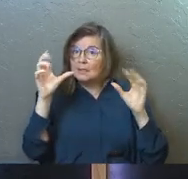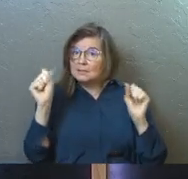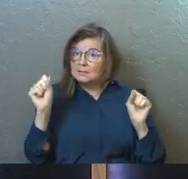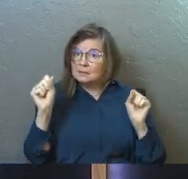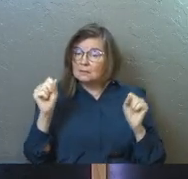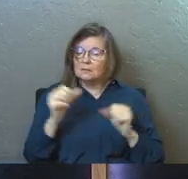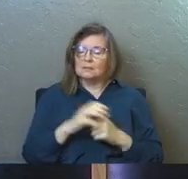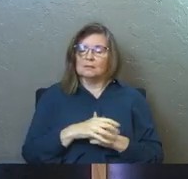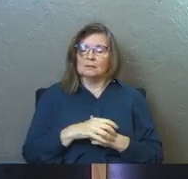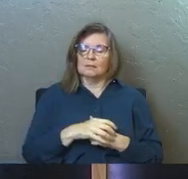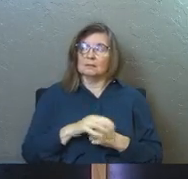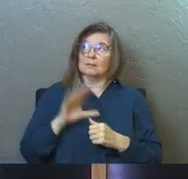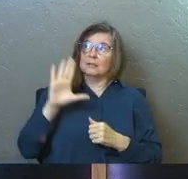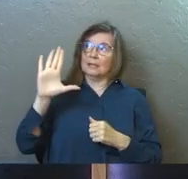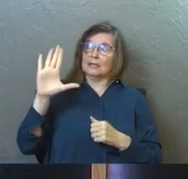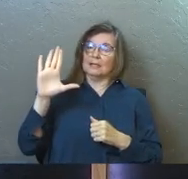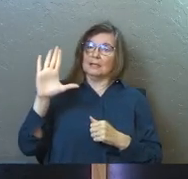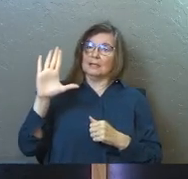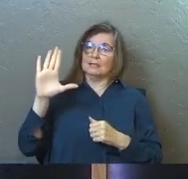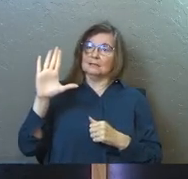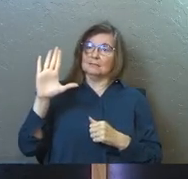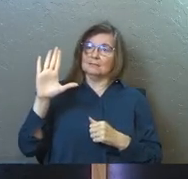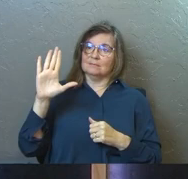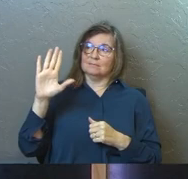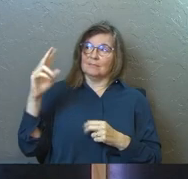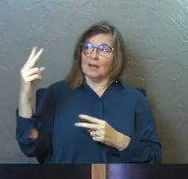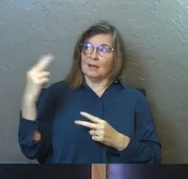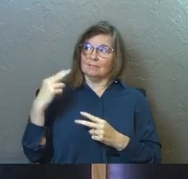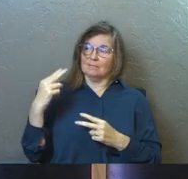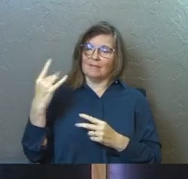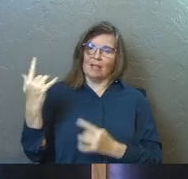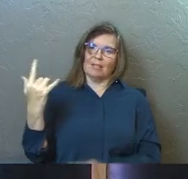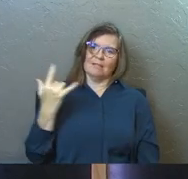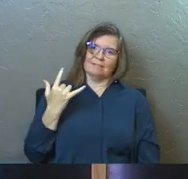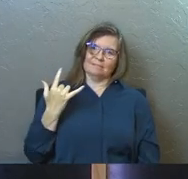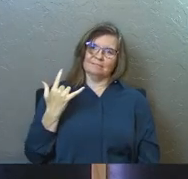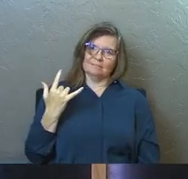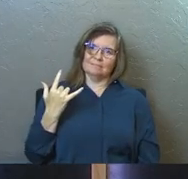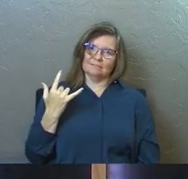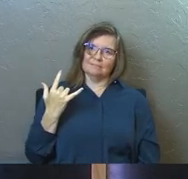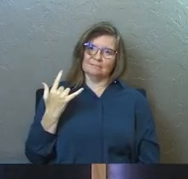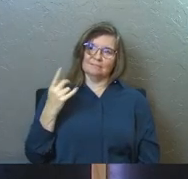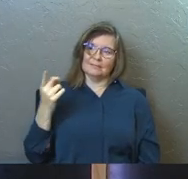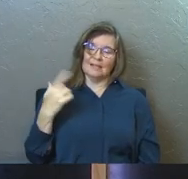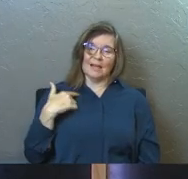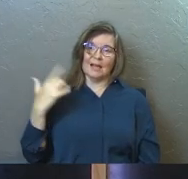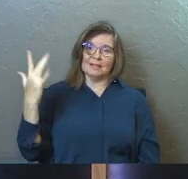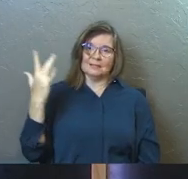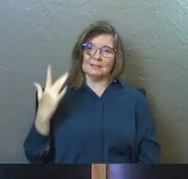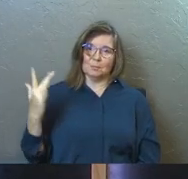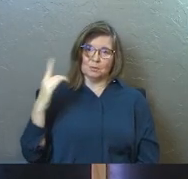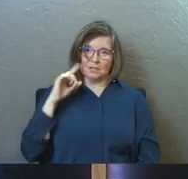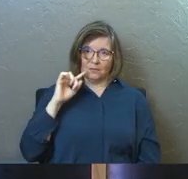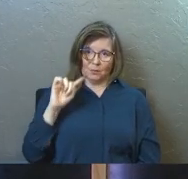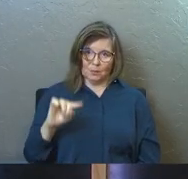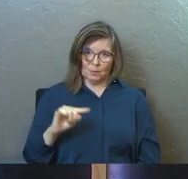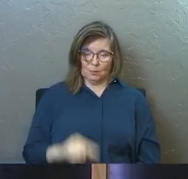amazing is his voice loves you. What's amazing is his voice has got mercy for